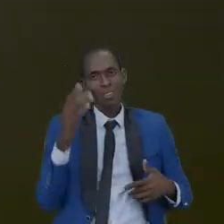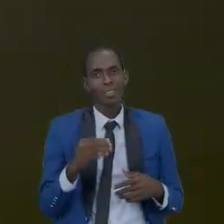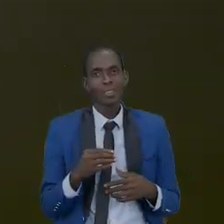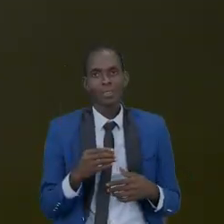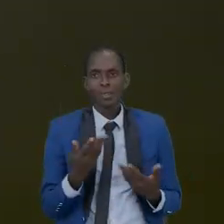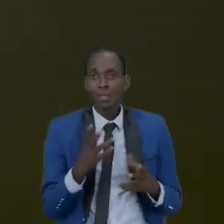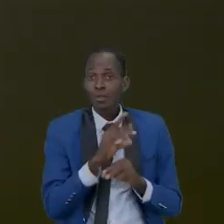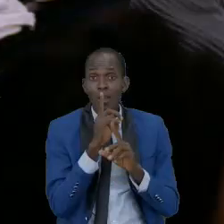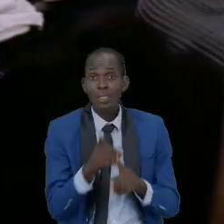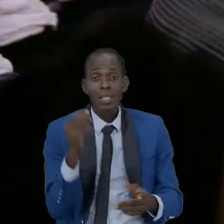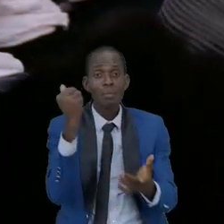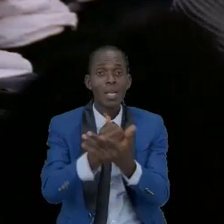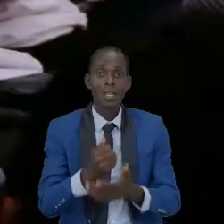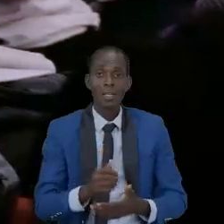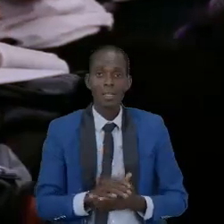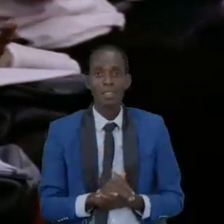didn't hear your amen. Amen.